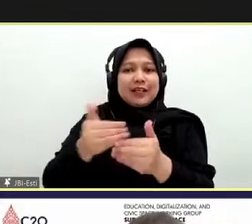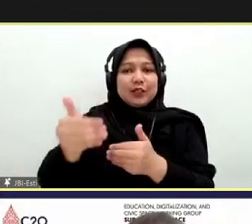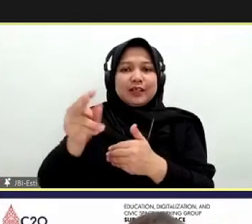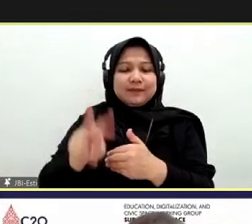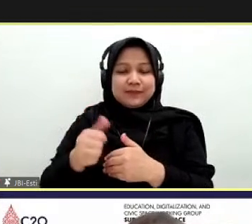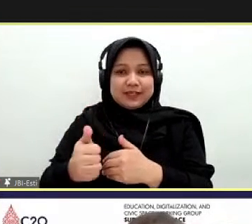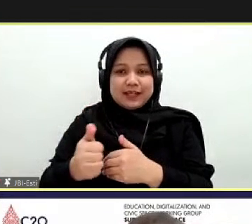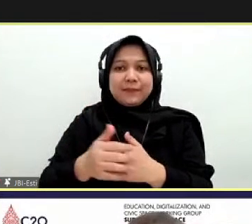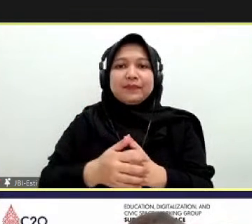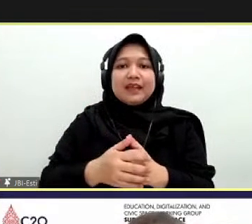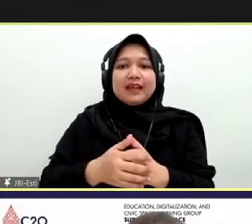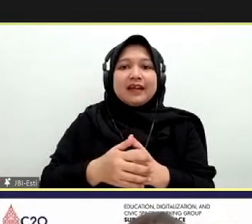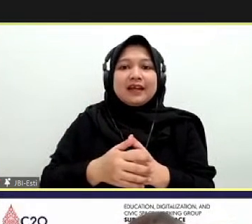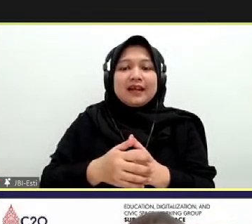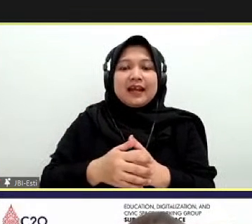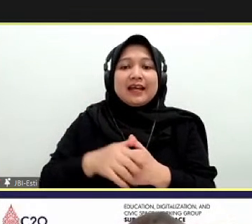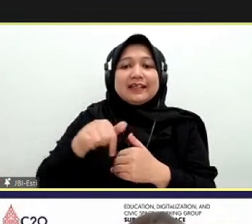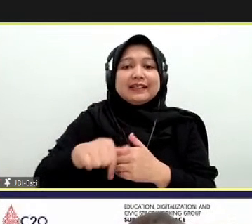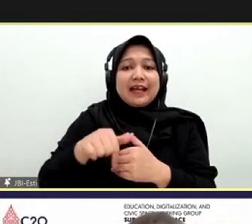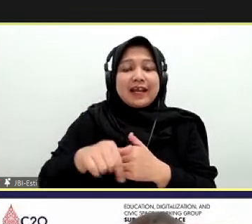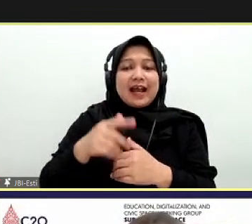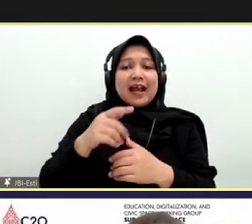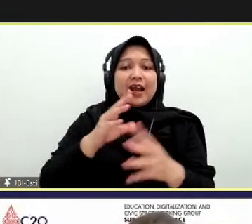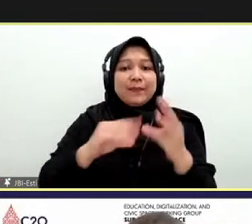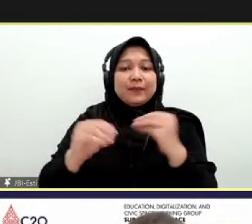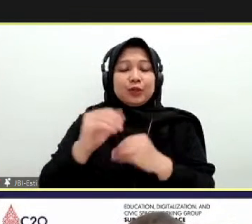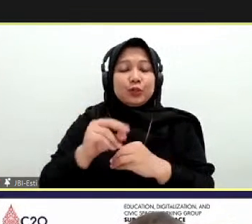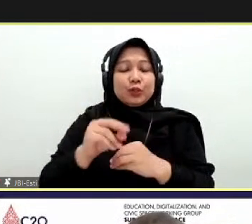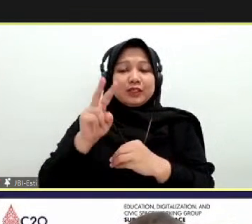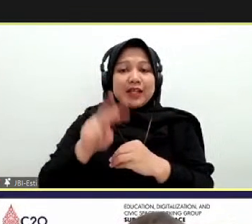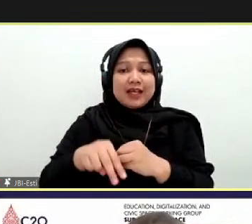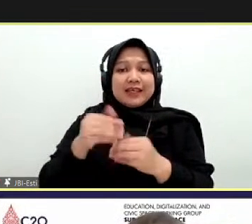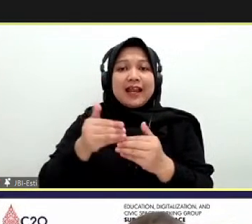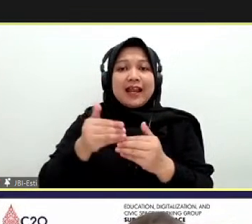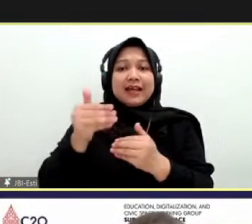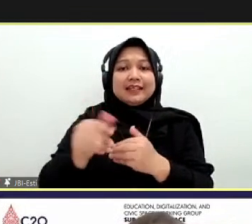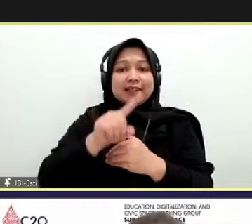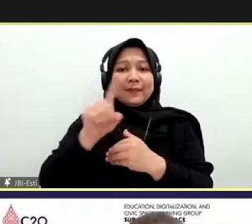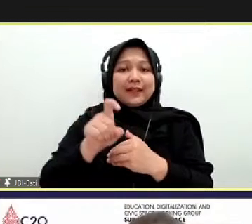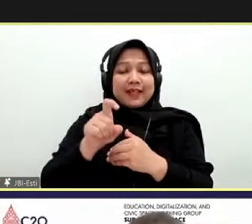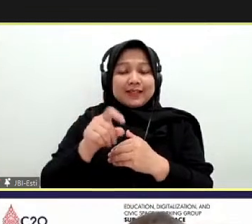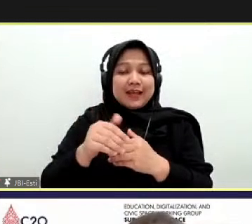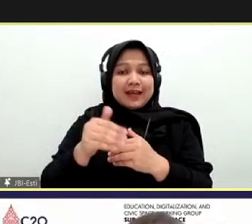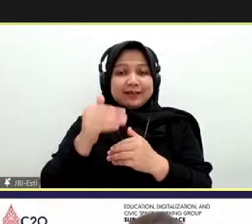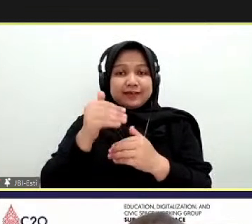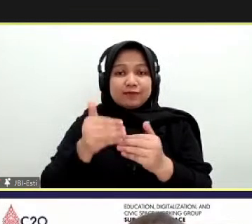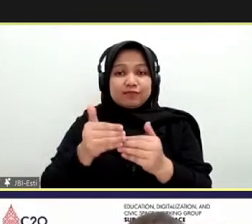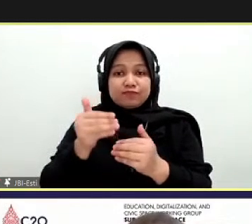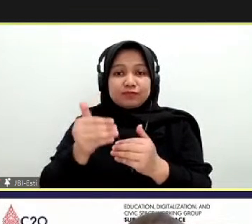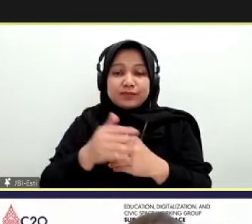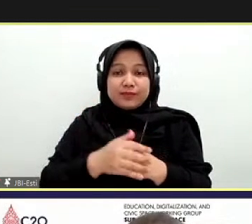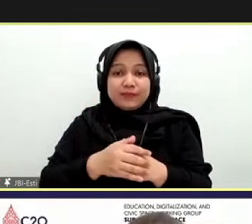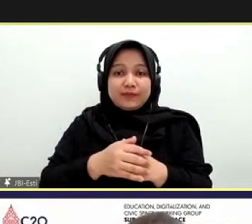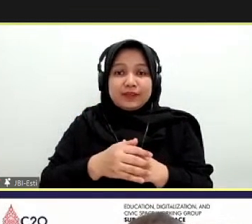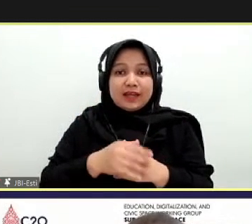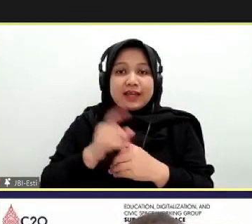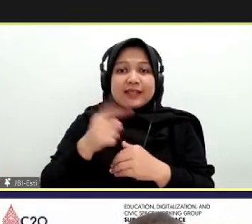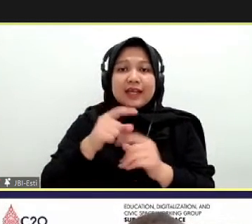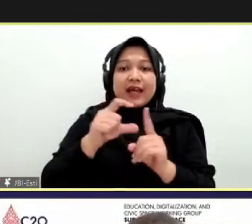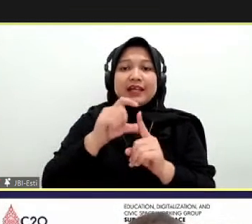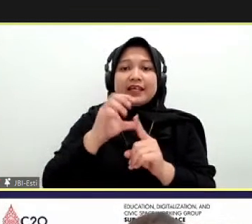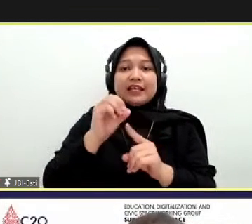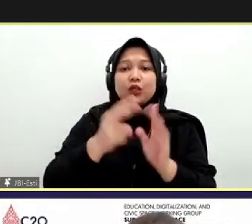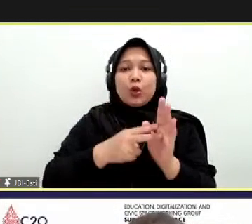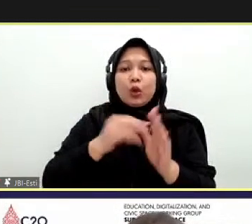strength and power, because it will help you. But I guess we have to stop